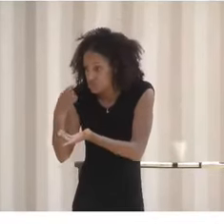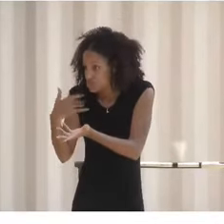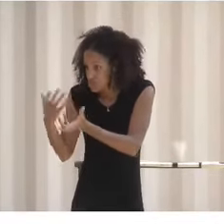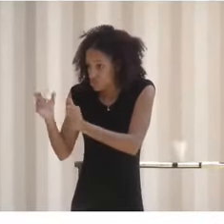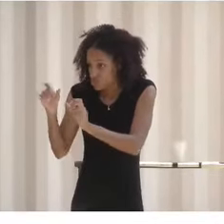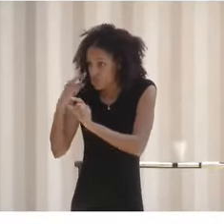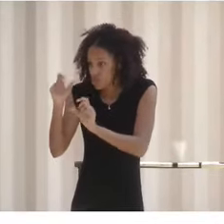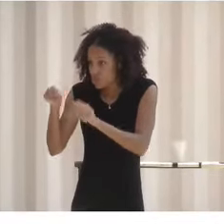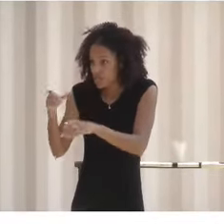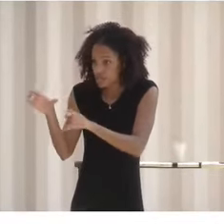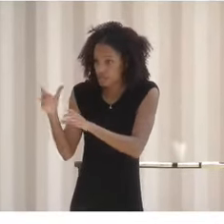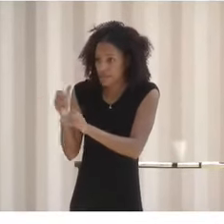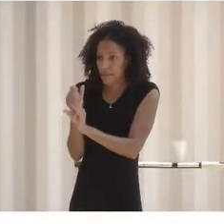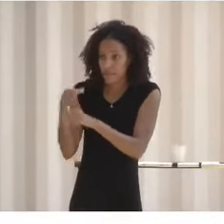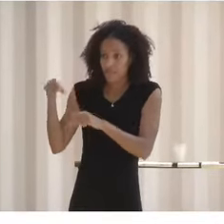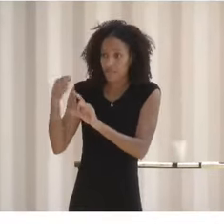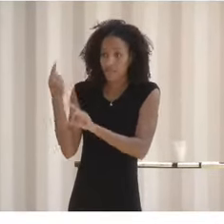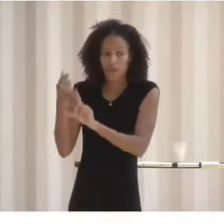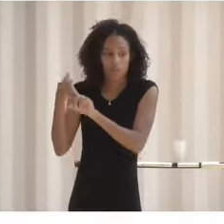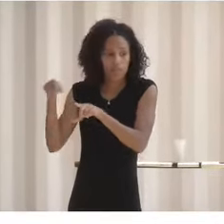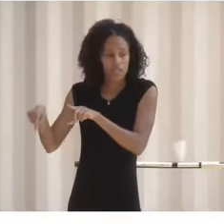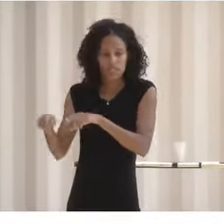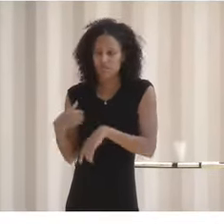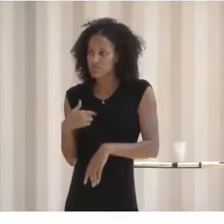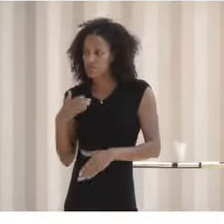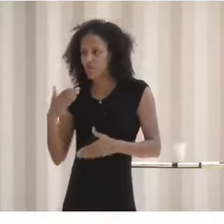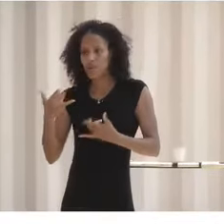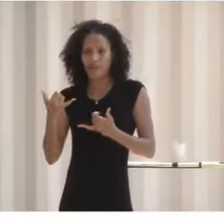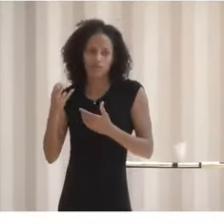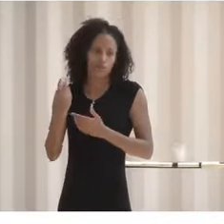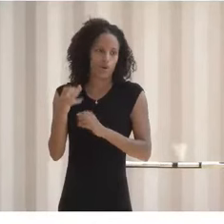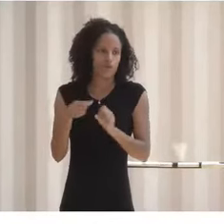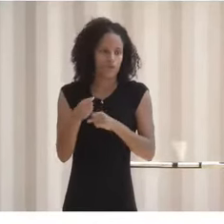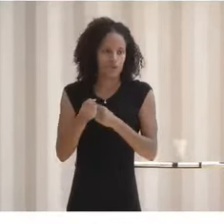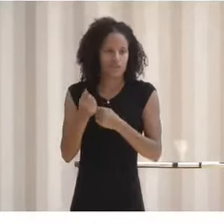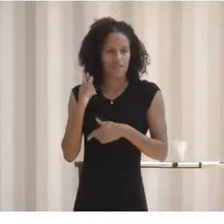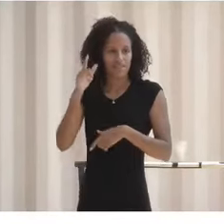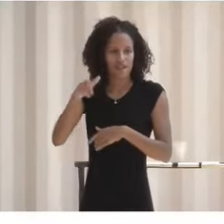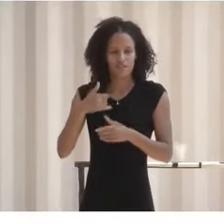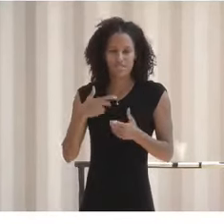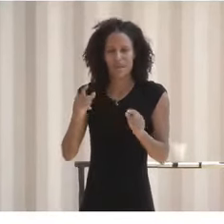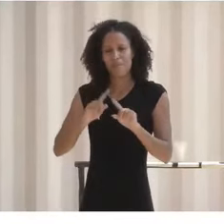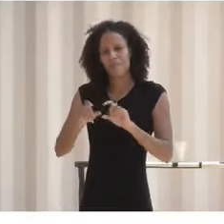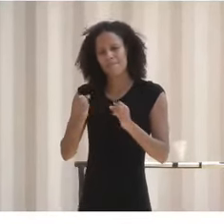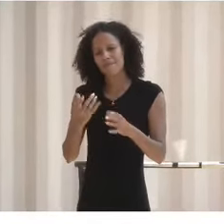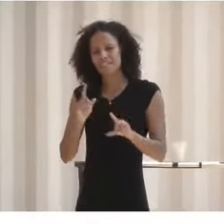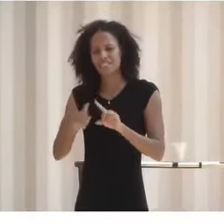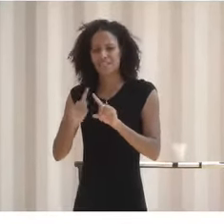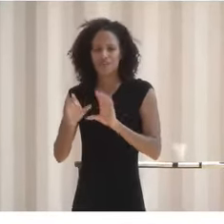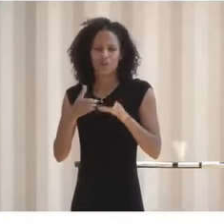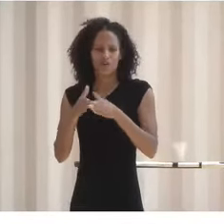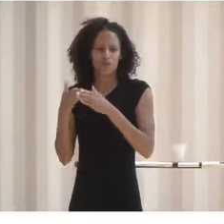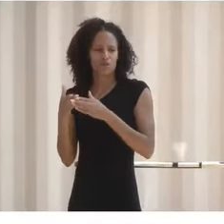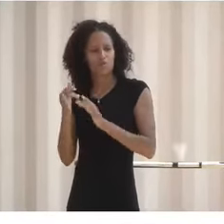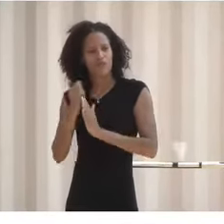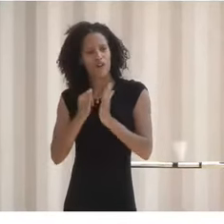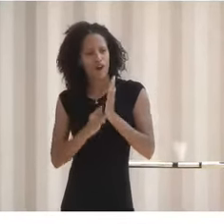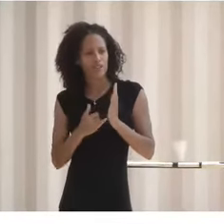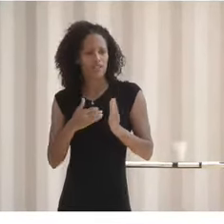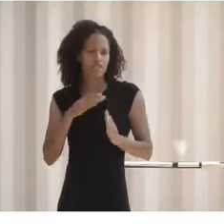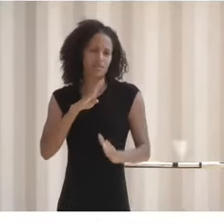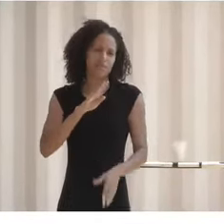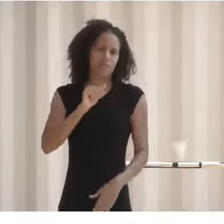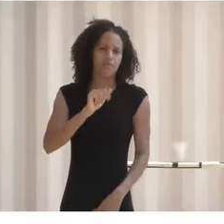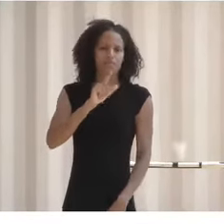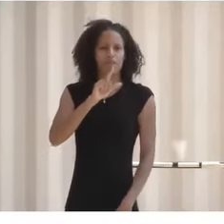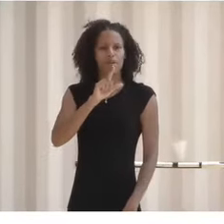forward, now 12 years later, there's groups of artists all over Belize and other places